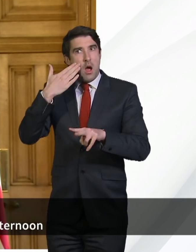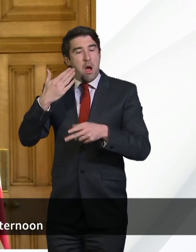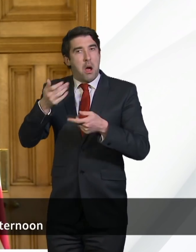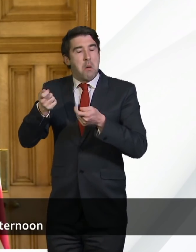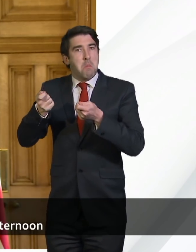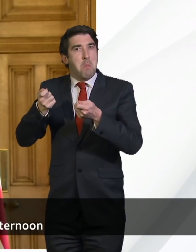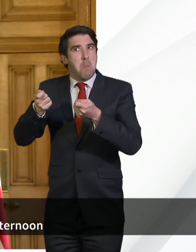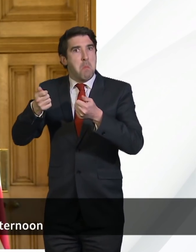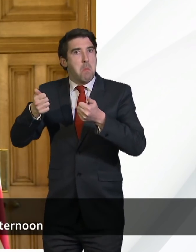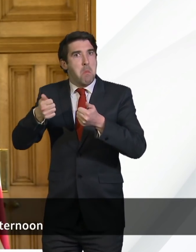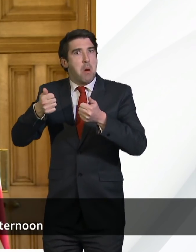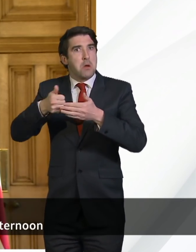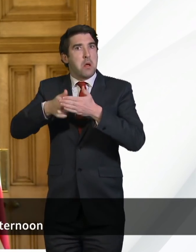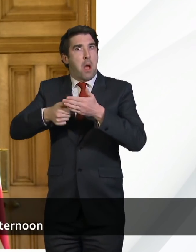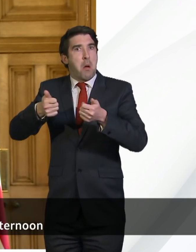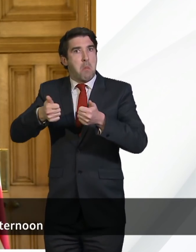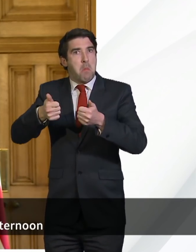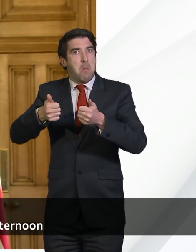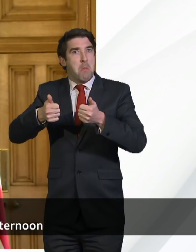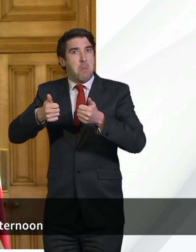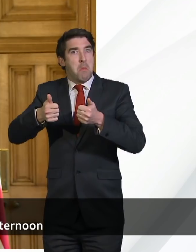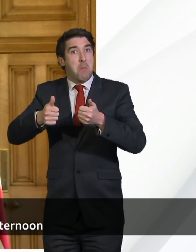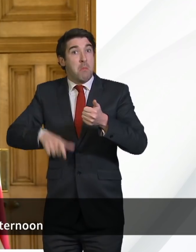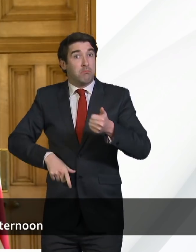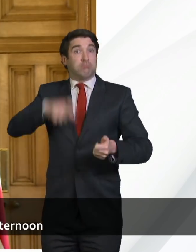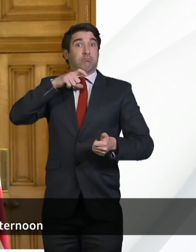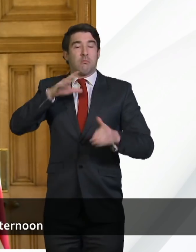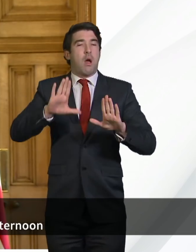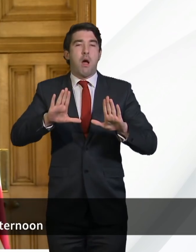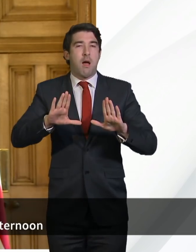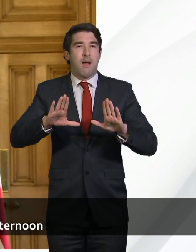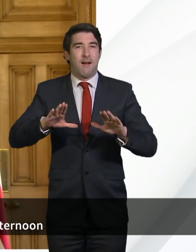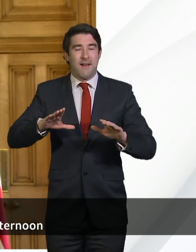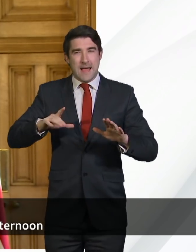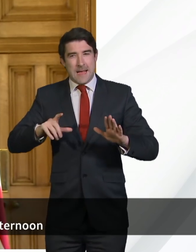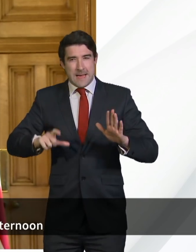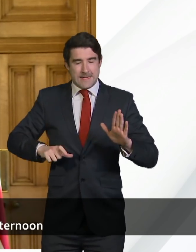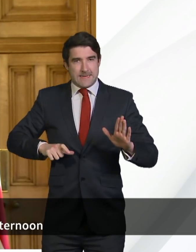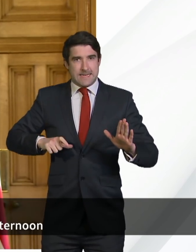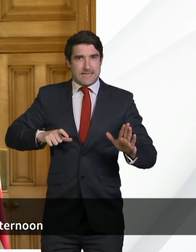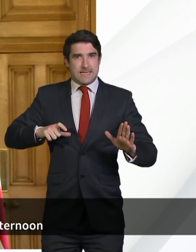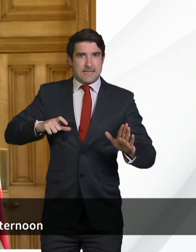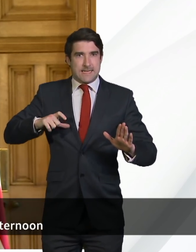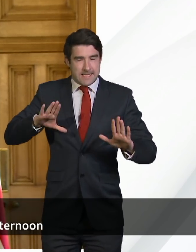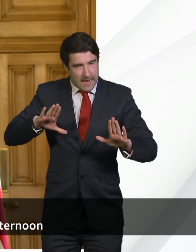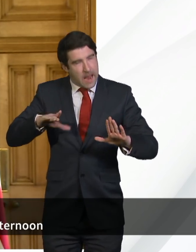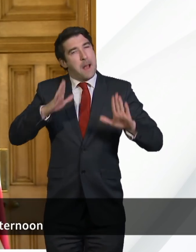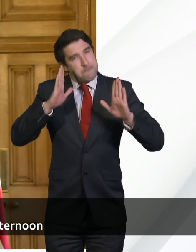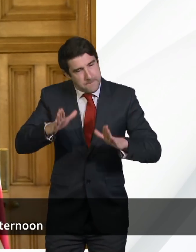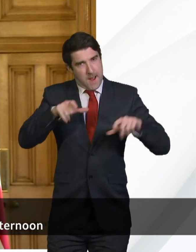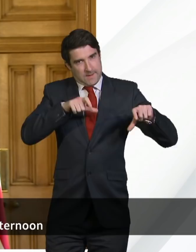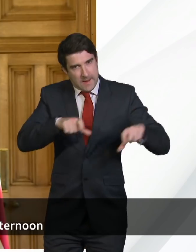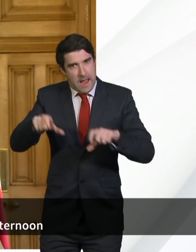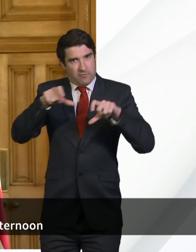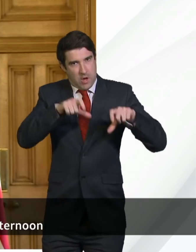that conclusively. SAGE will meet next week to discuss the latest evidence and will keep the measures we've put in place under